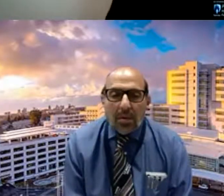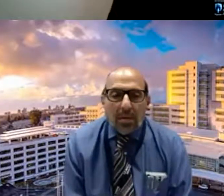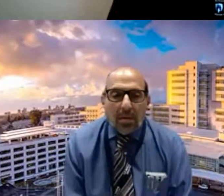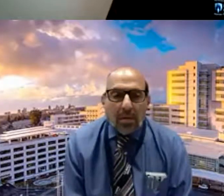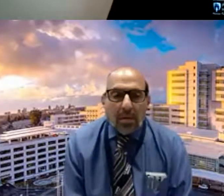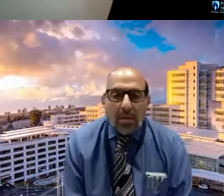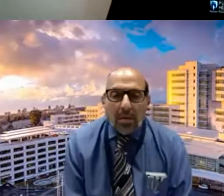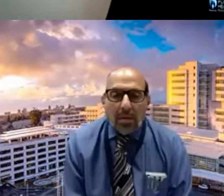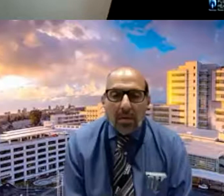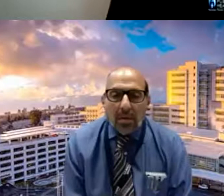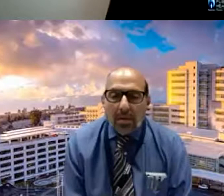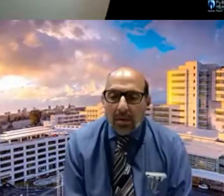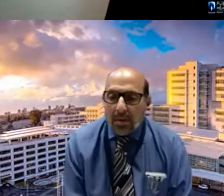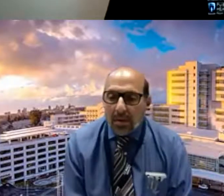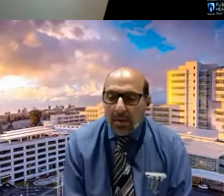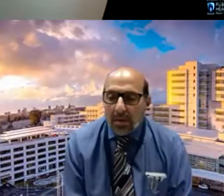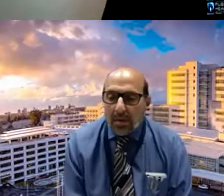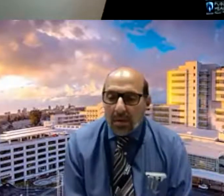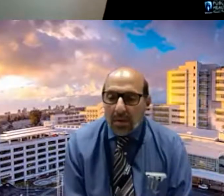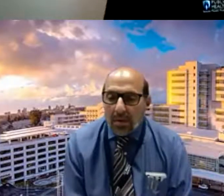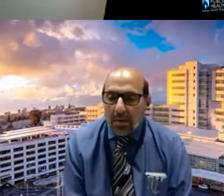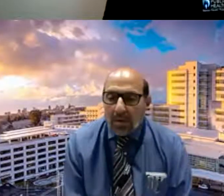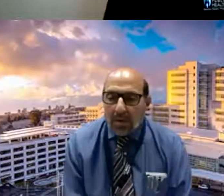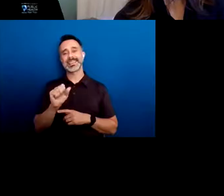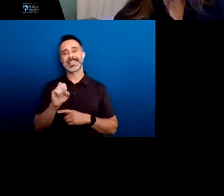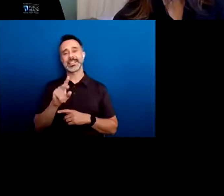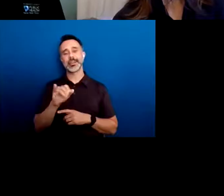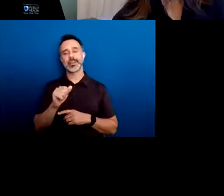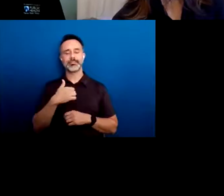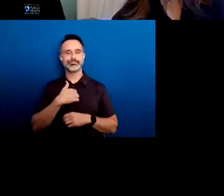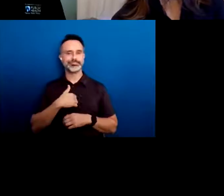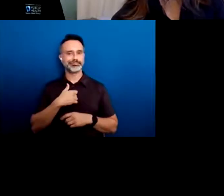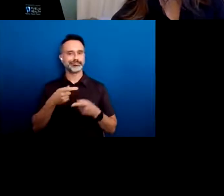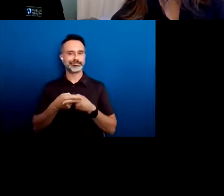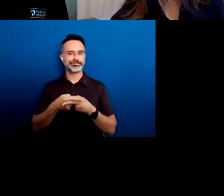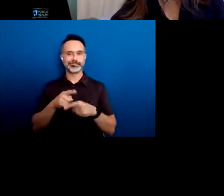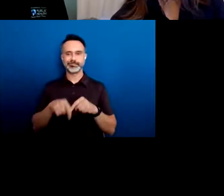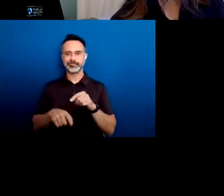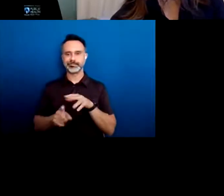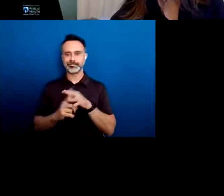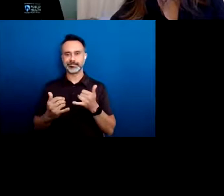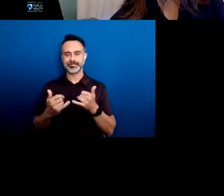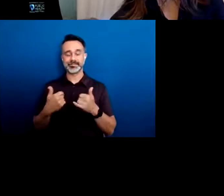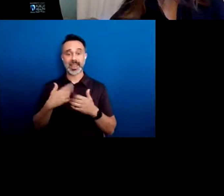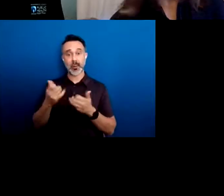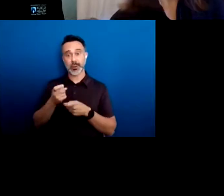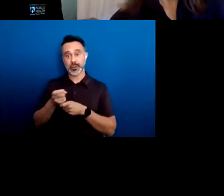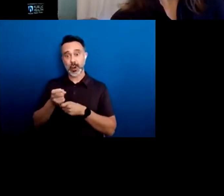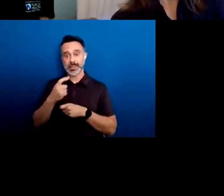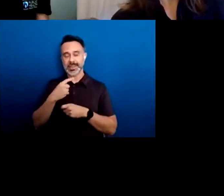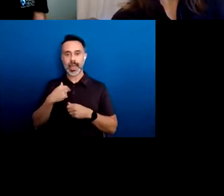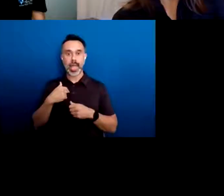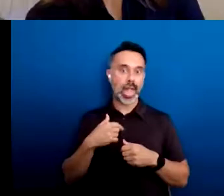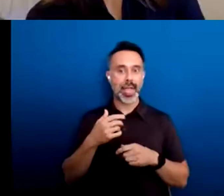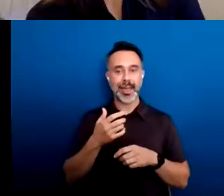times. Dr. Kasirye sends her regrets. Unfortunately, she had another commitment, and I was going to joke that I drew the short straw, but I think